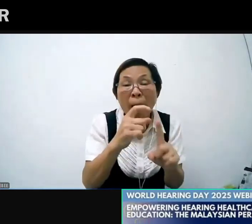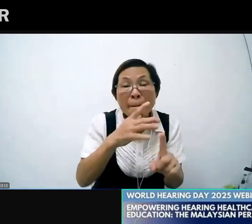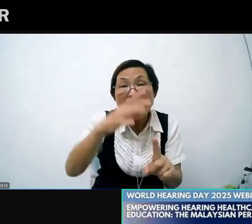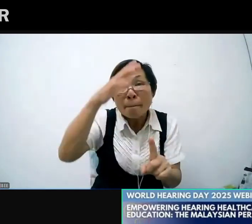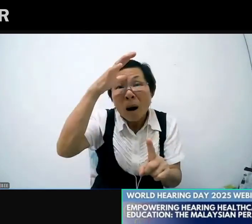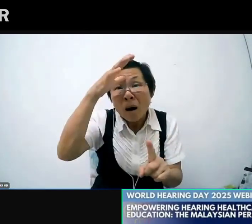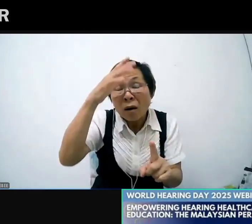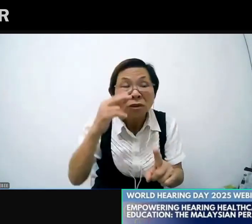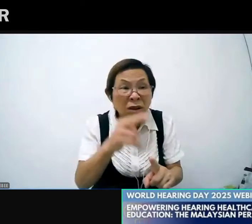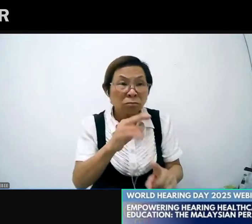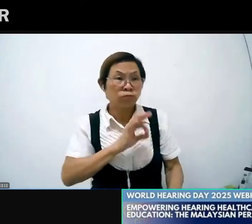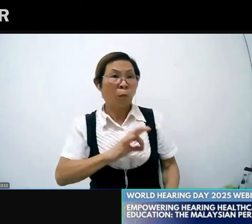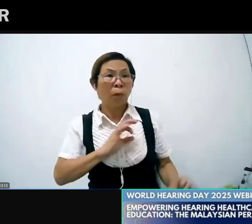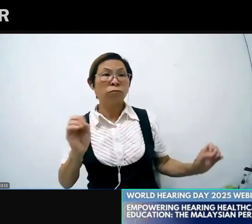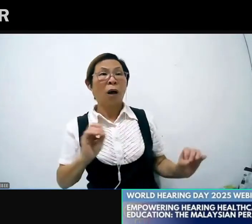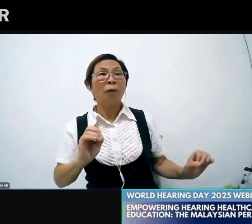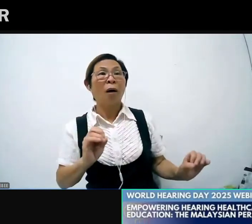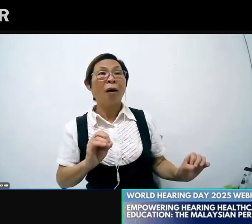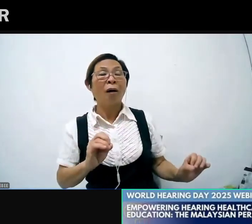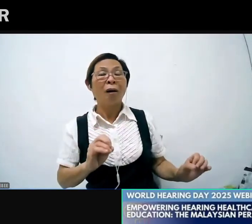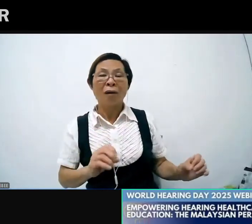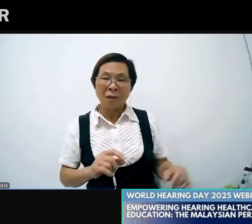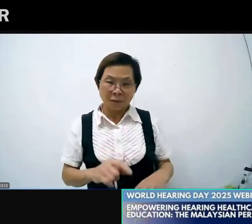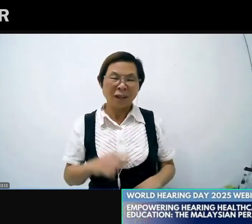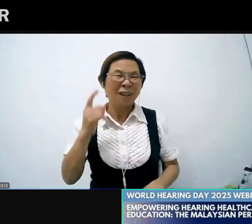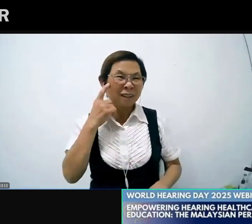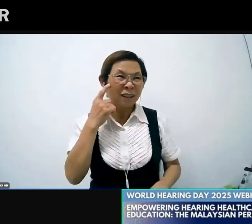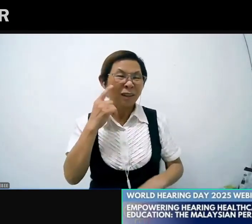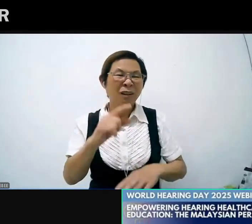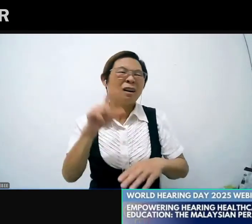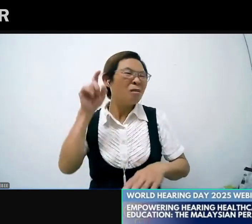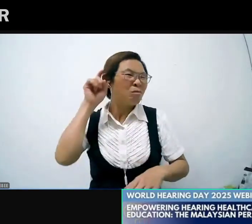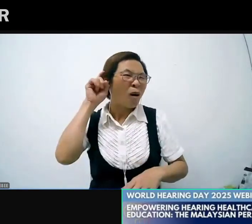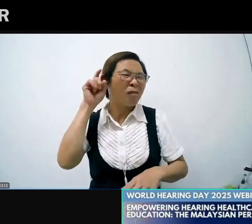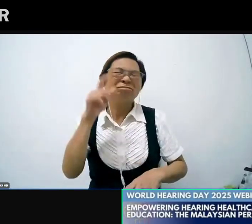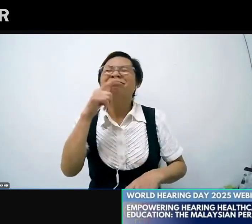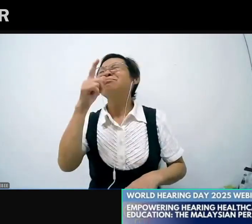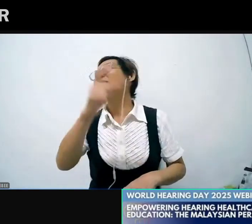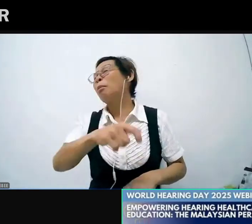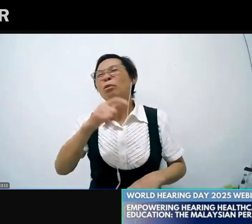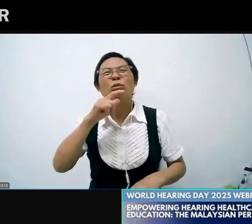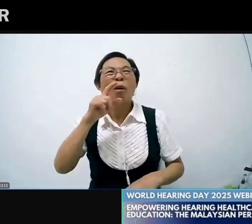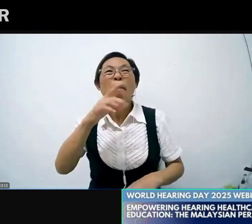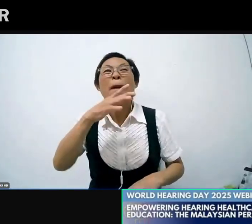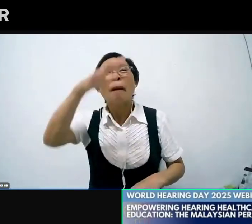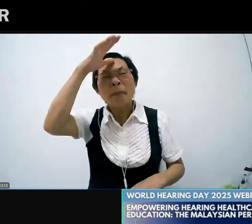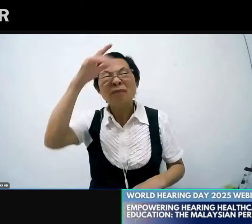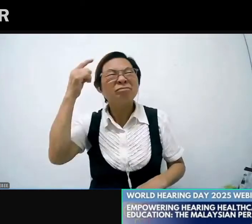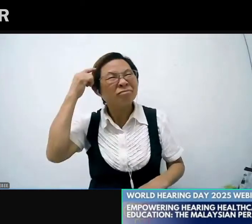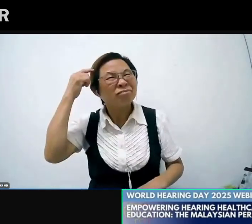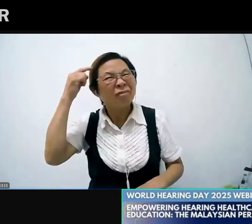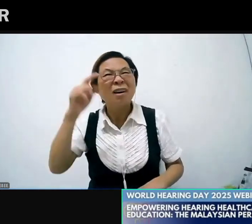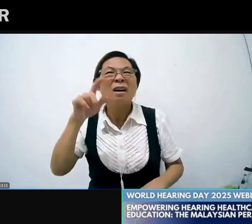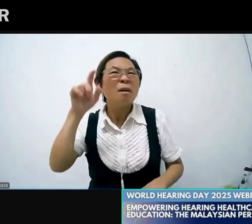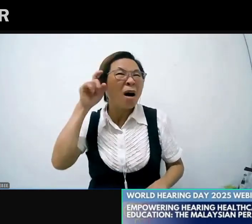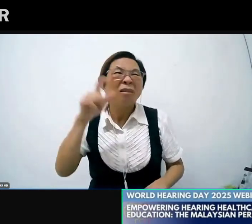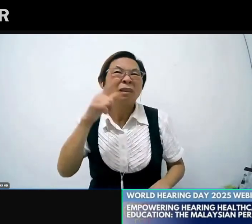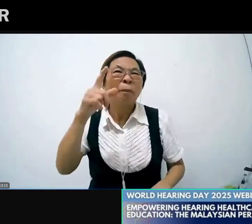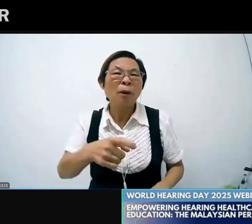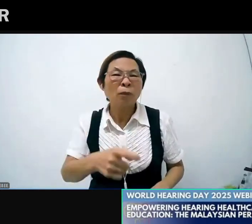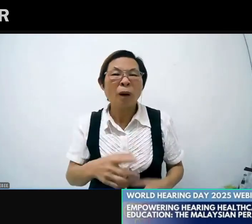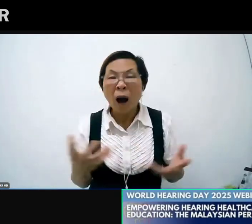benefit and they assume hearing aids is not necessary. Okay, and how do I address